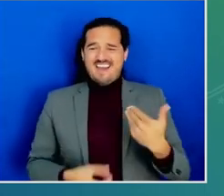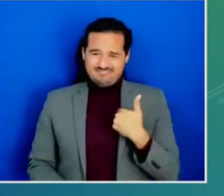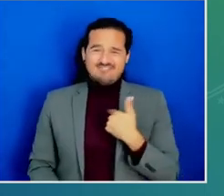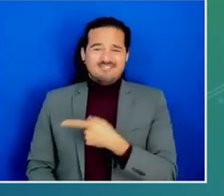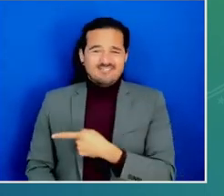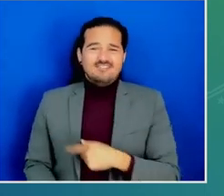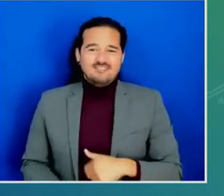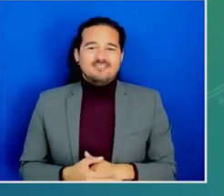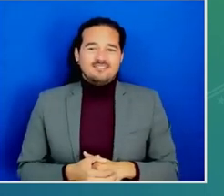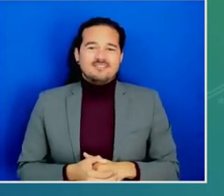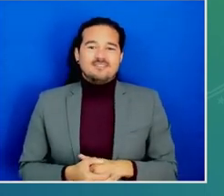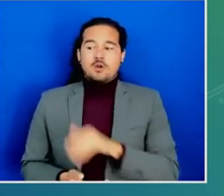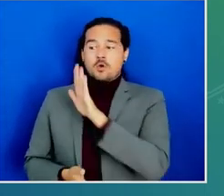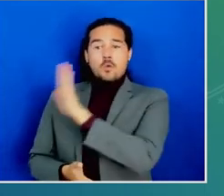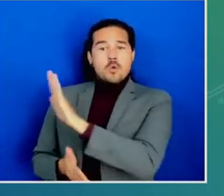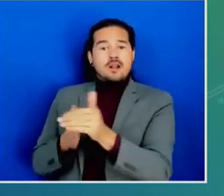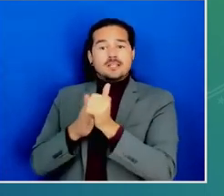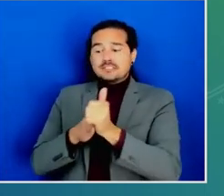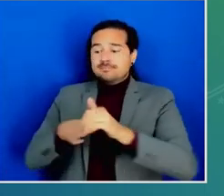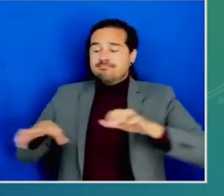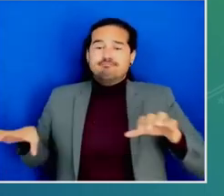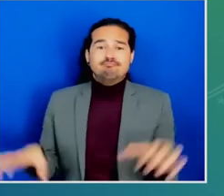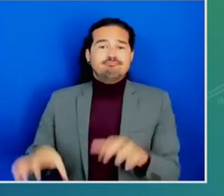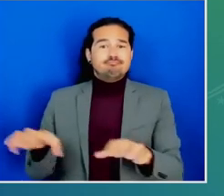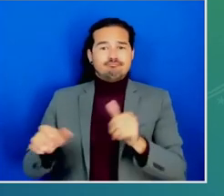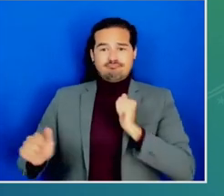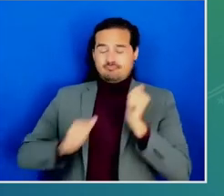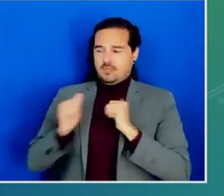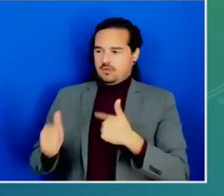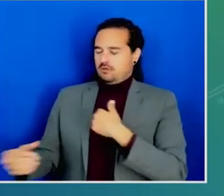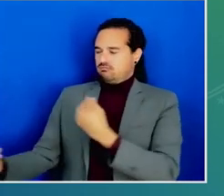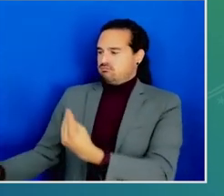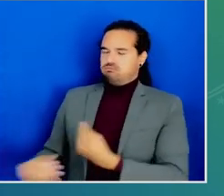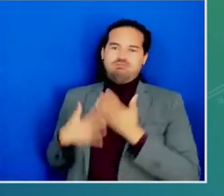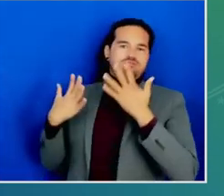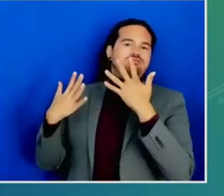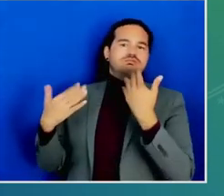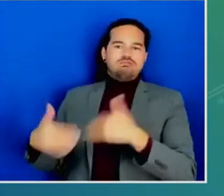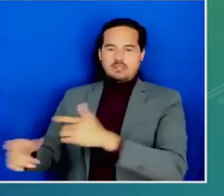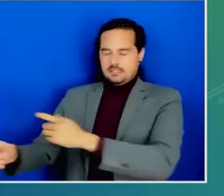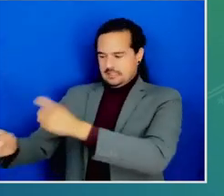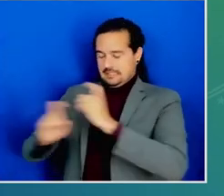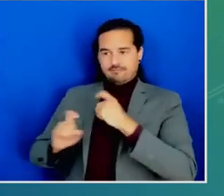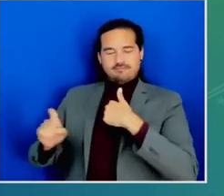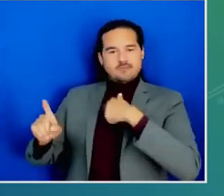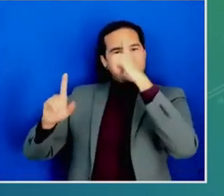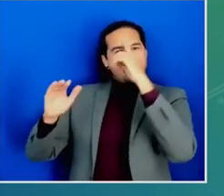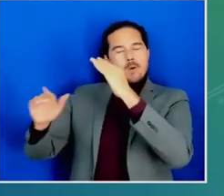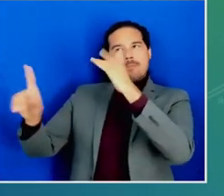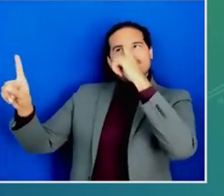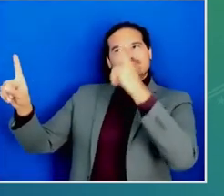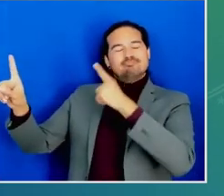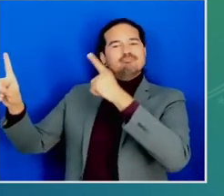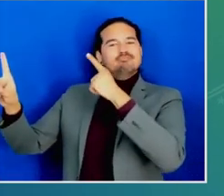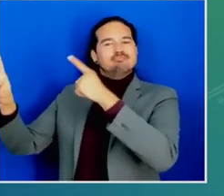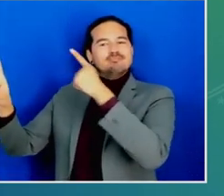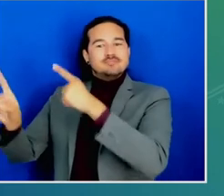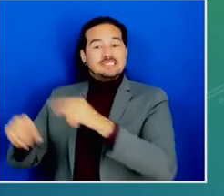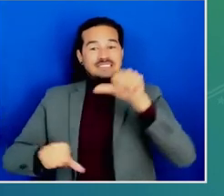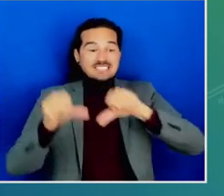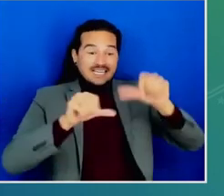Your leadership gives me hope. My students, scientists imagining